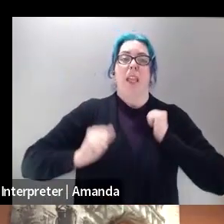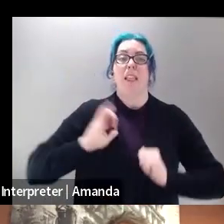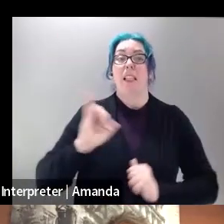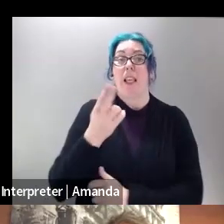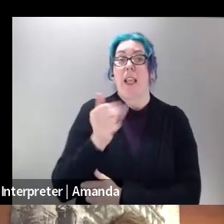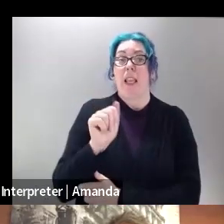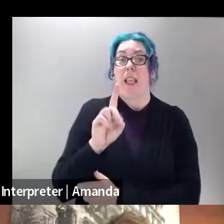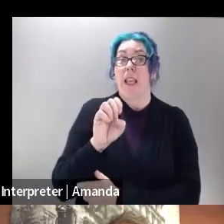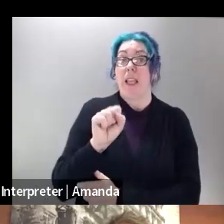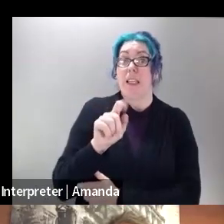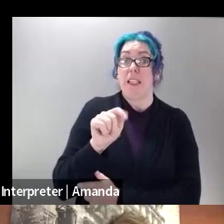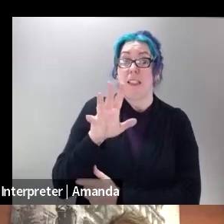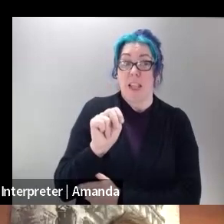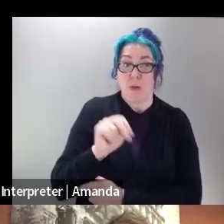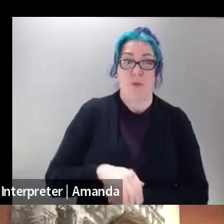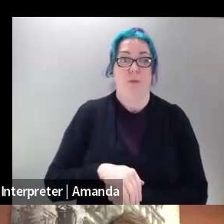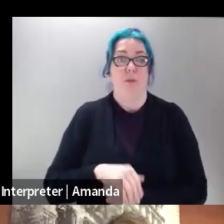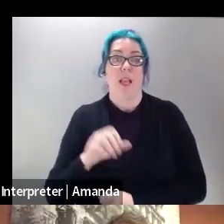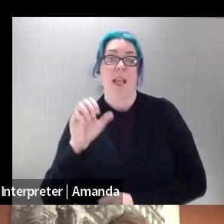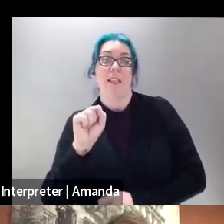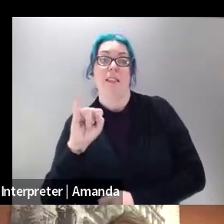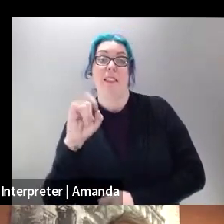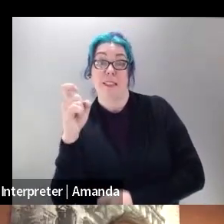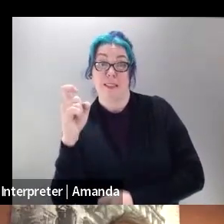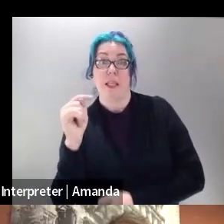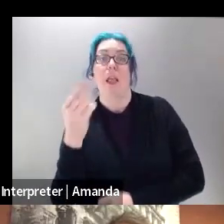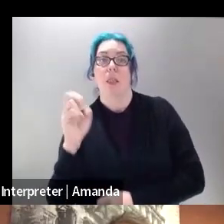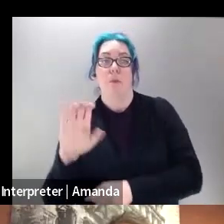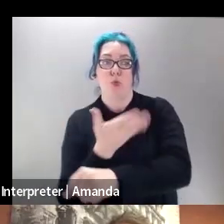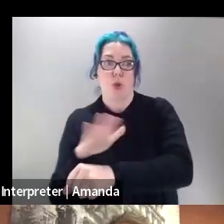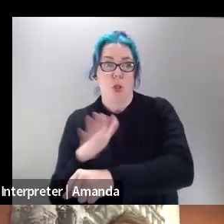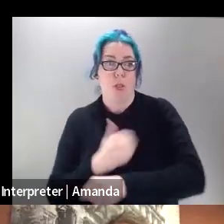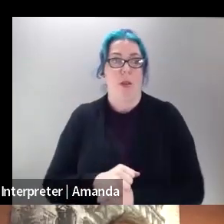Goes Wrong, previous to all of their Broadway runs.